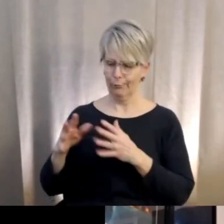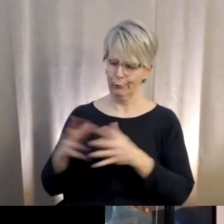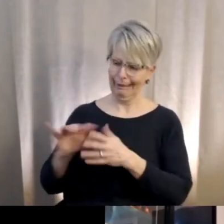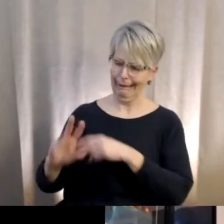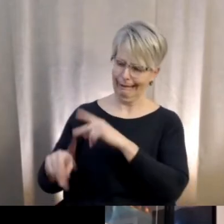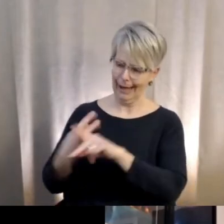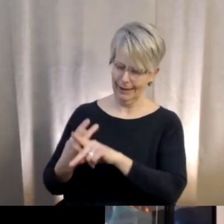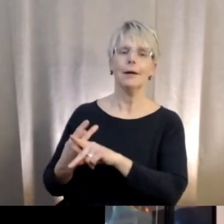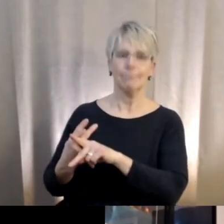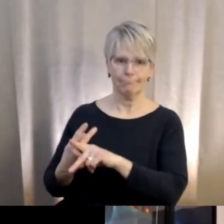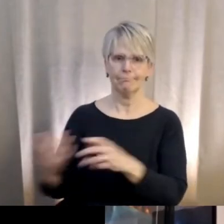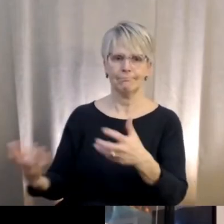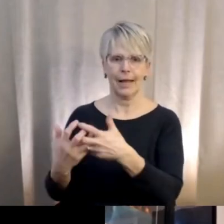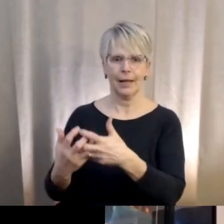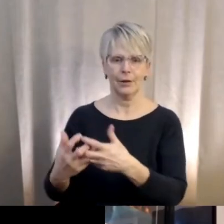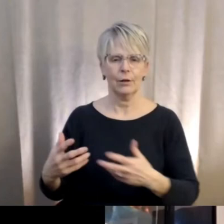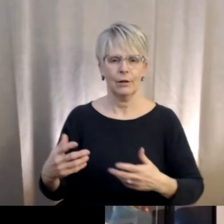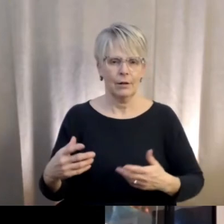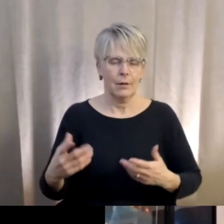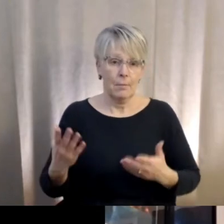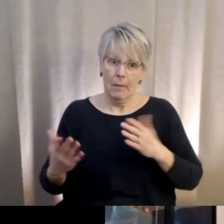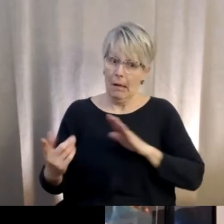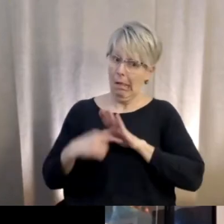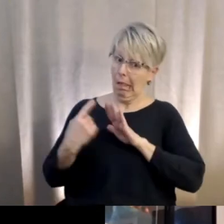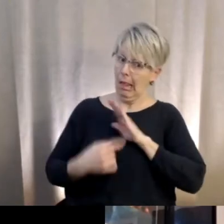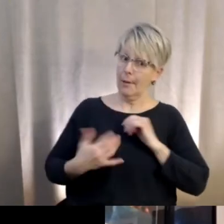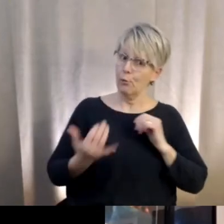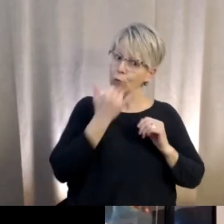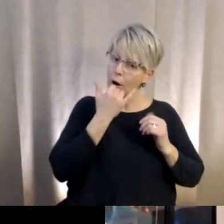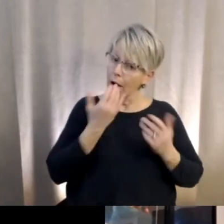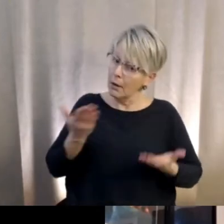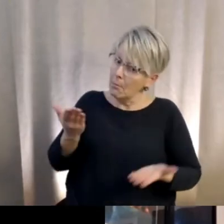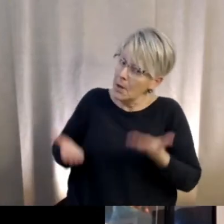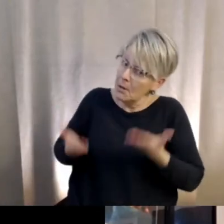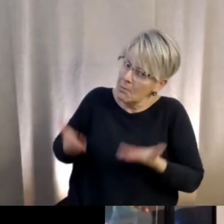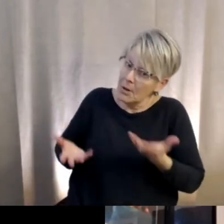like, as far as I know, and you can correct me if I'm wrong, things like,